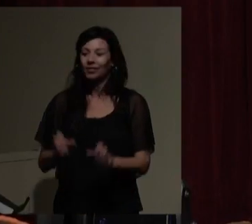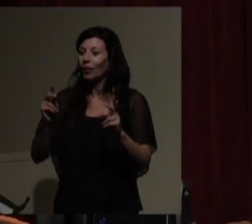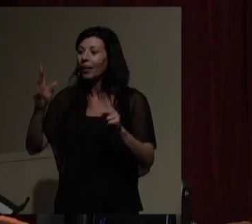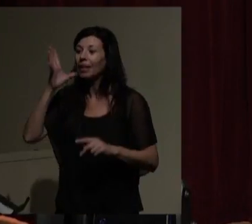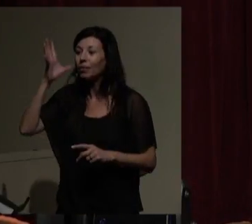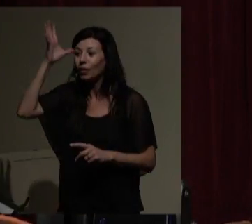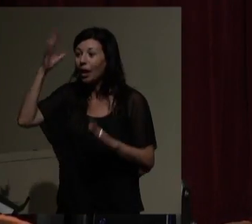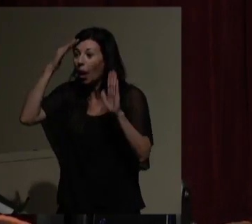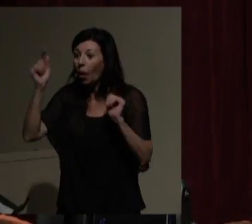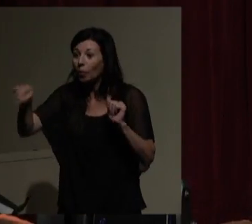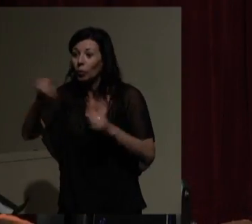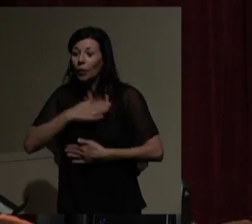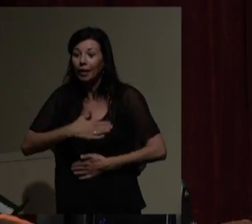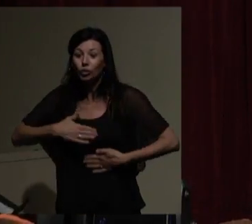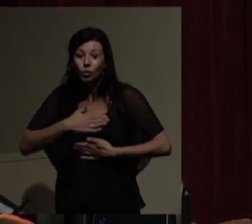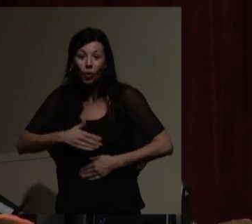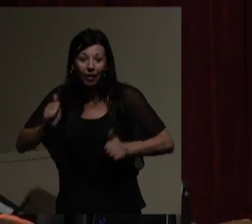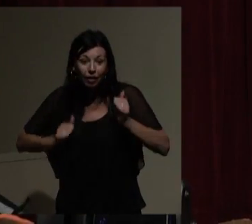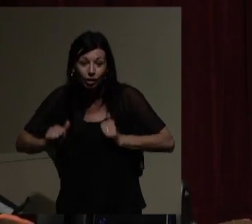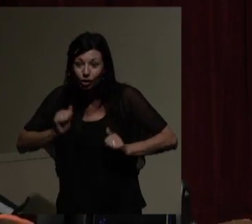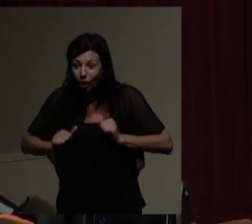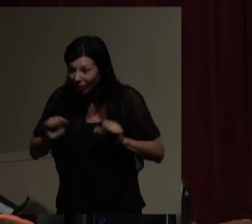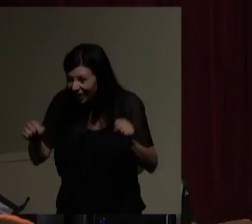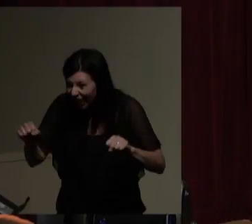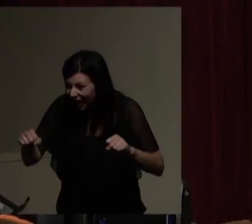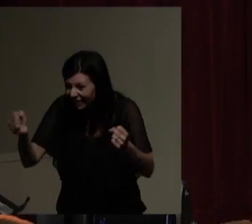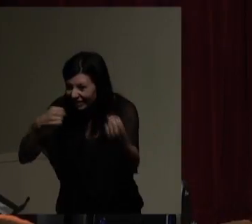Parents, I hope you enjoyed the show. Yeah.